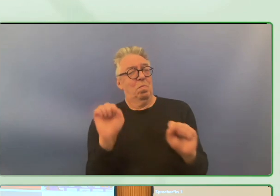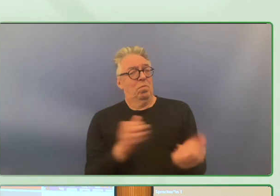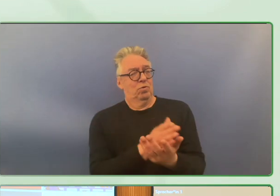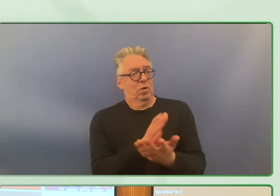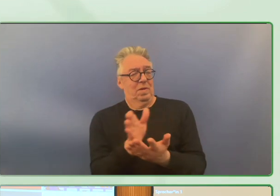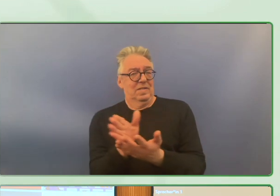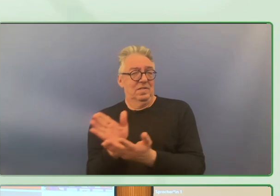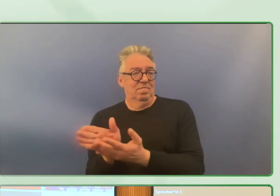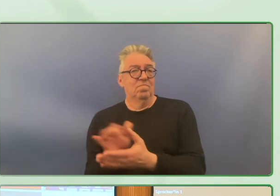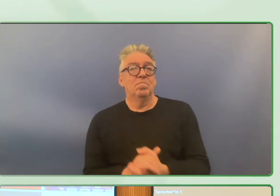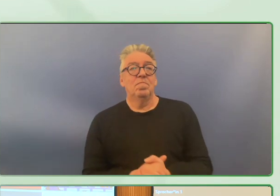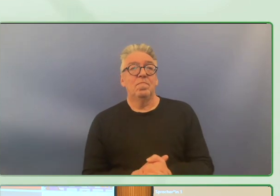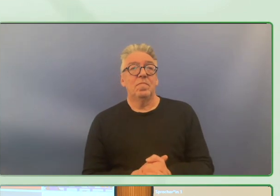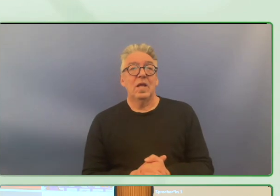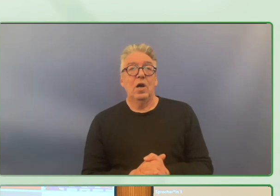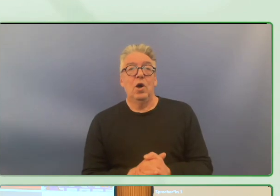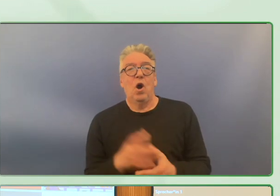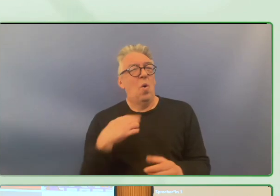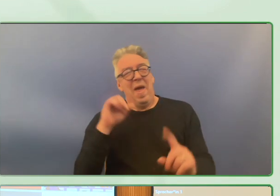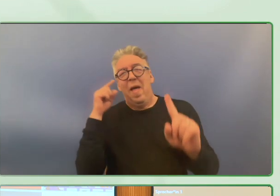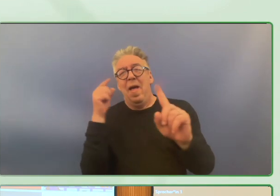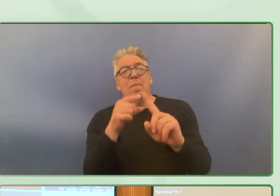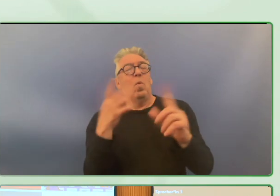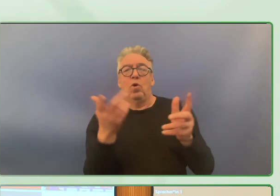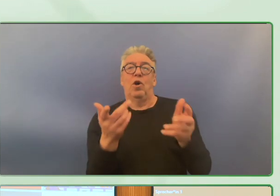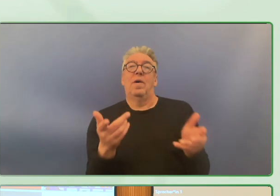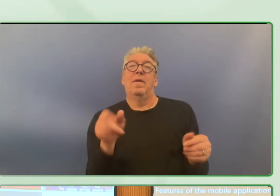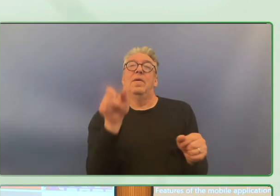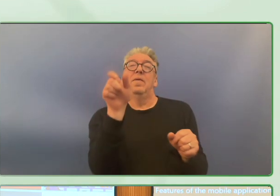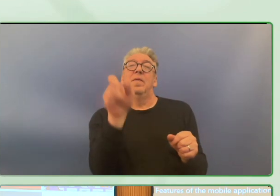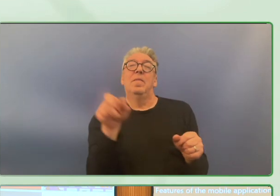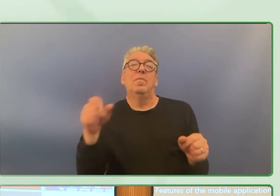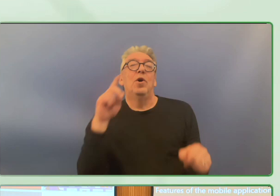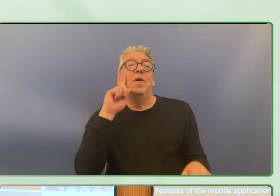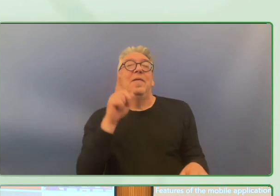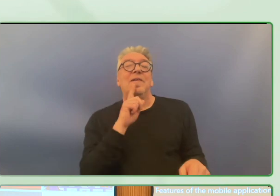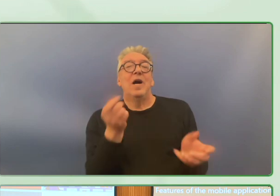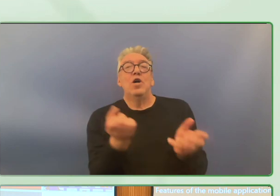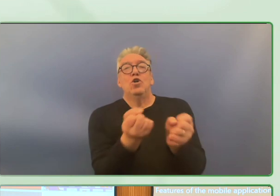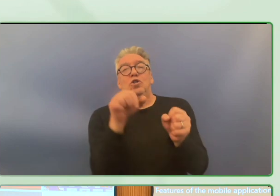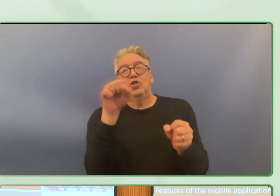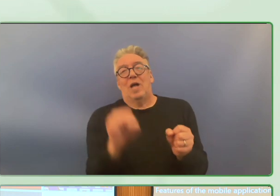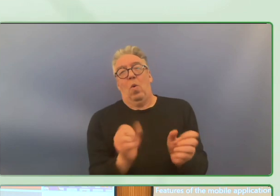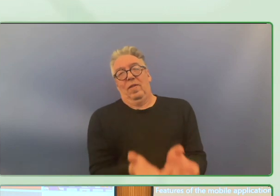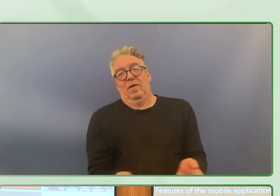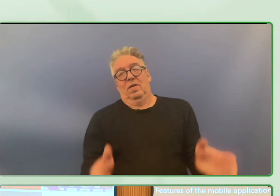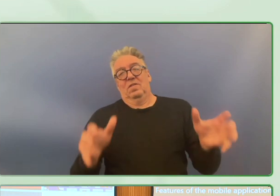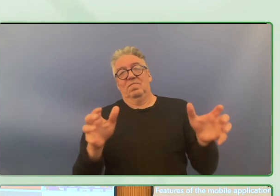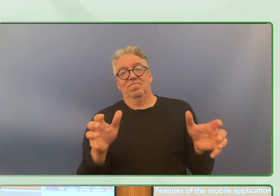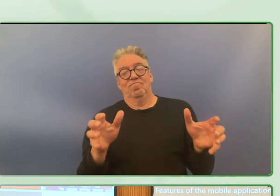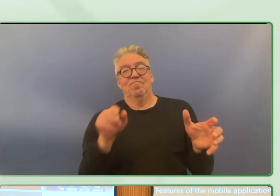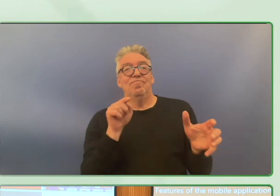population of global South, which lacks not only the interpretation, but technology at itself. So we